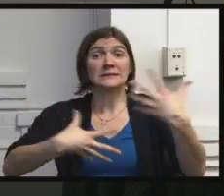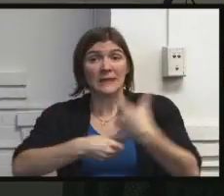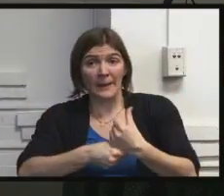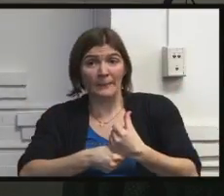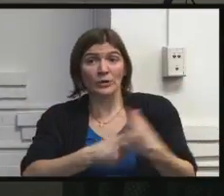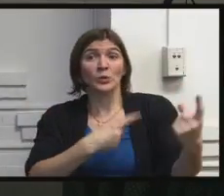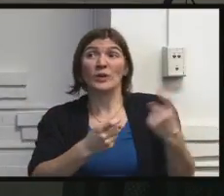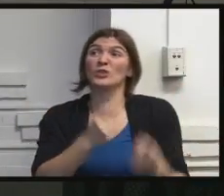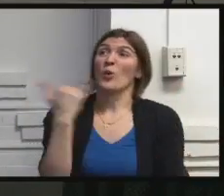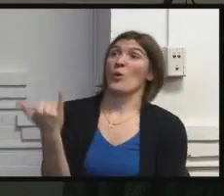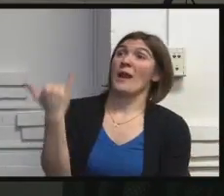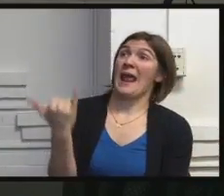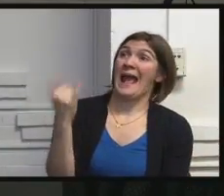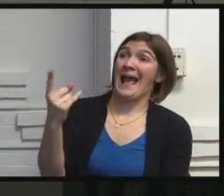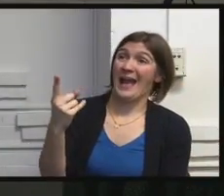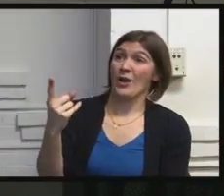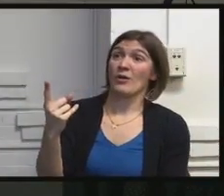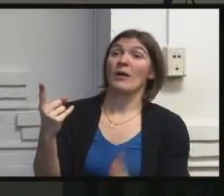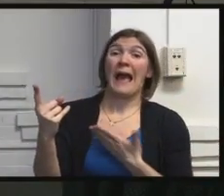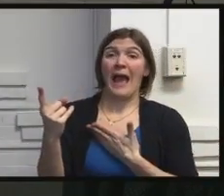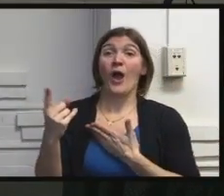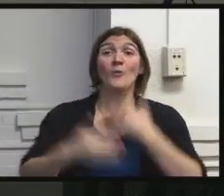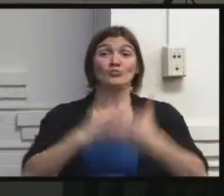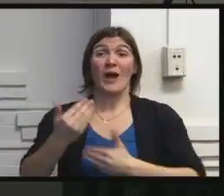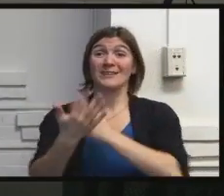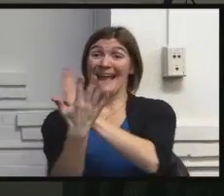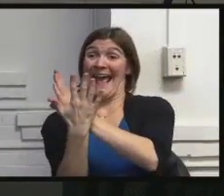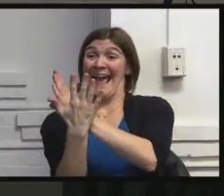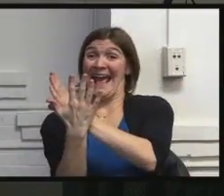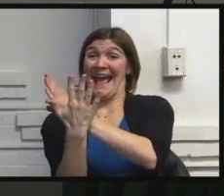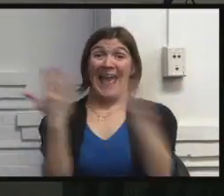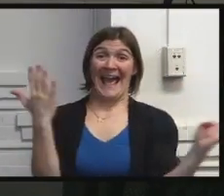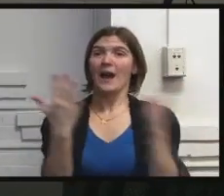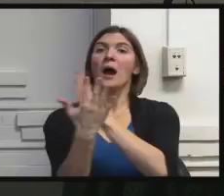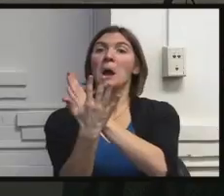So here we are in the normal VTRANS project development process.